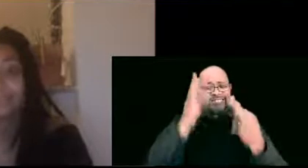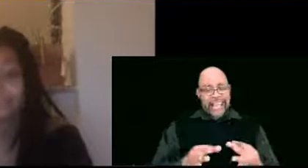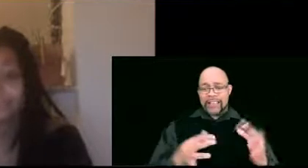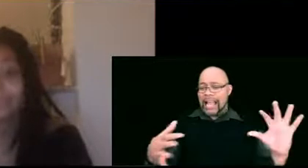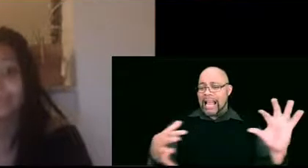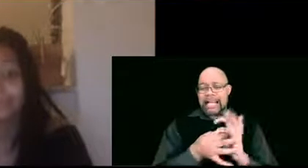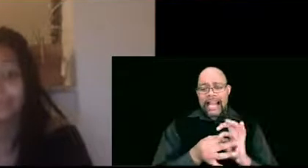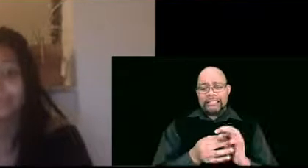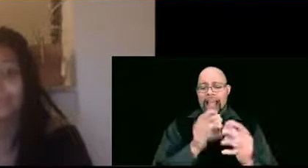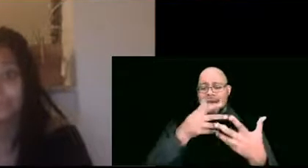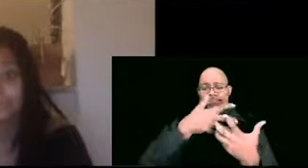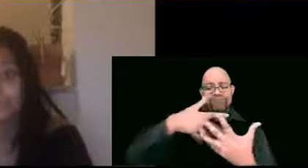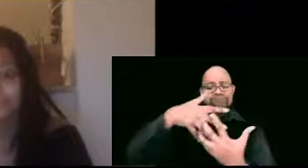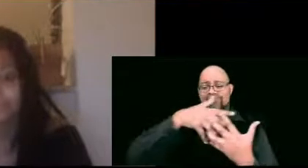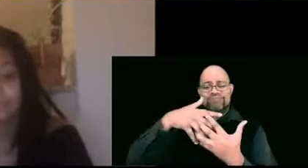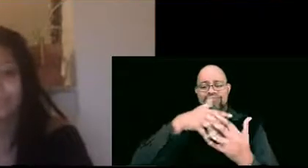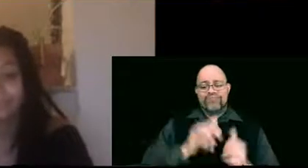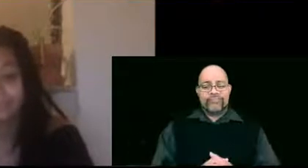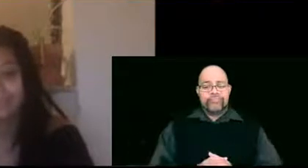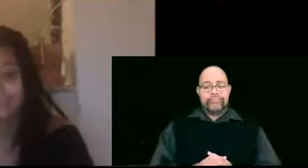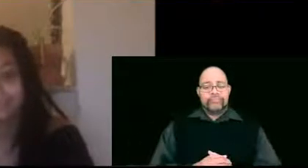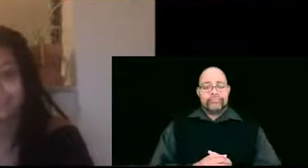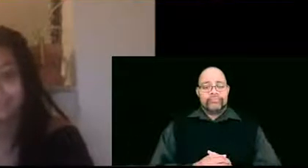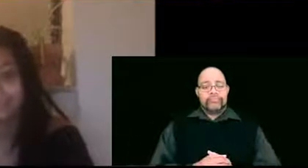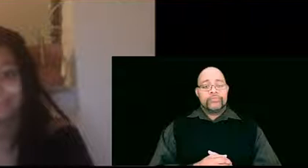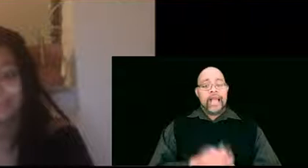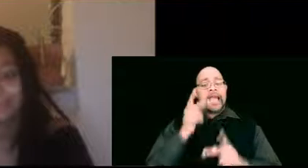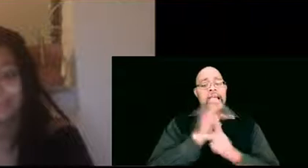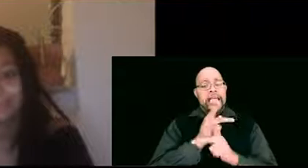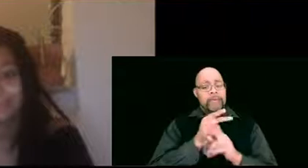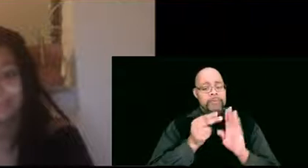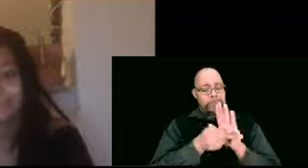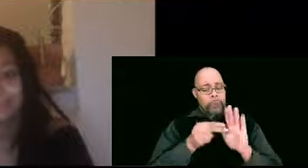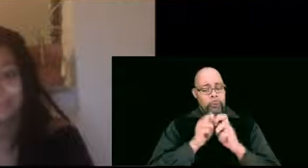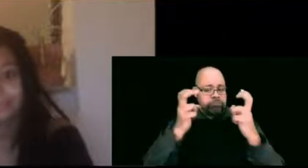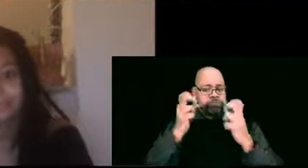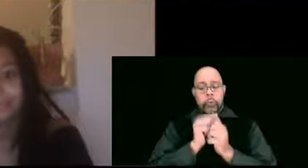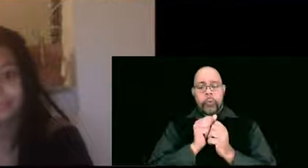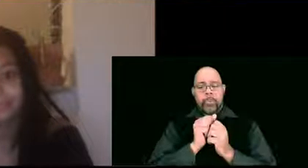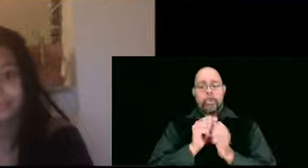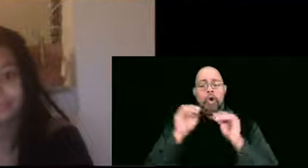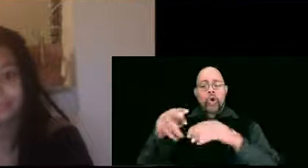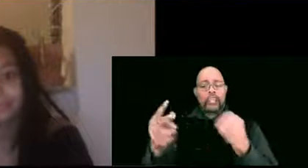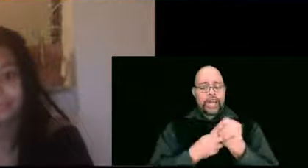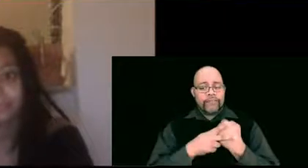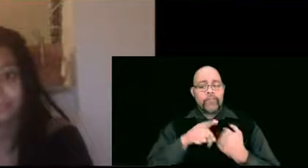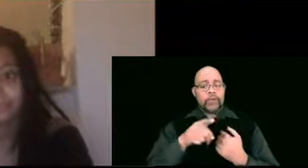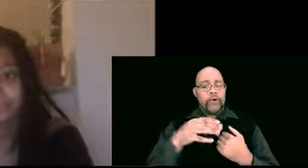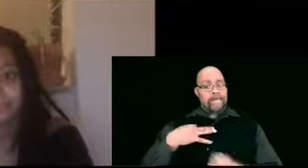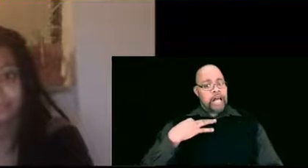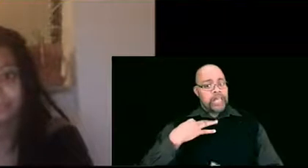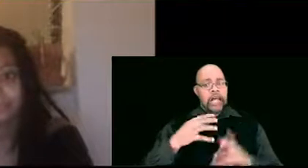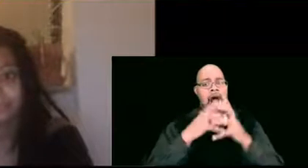they are definitely connected and intertwined. Um, and staying in alignment with ocean conservation,